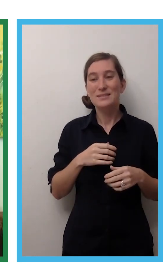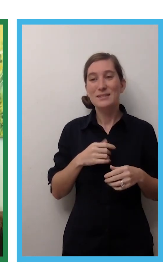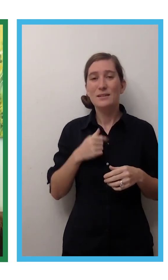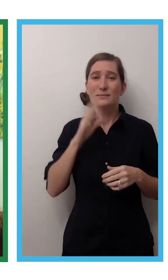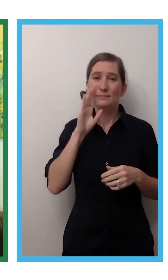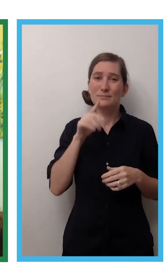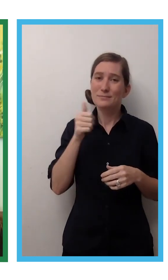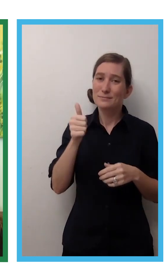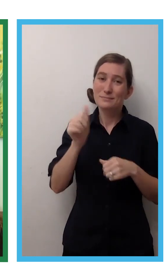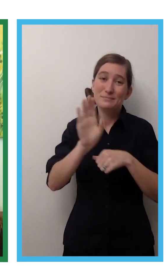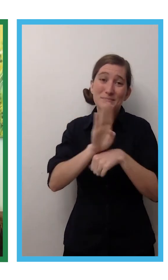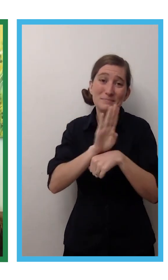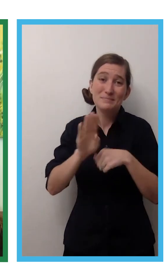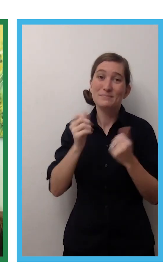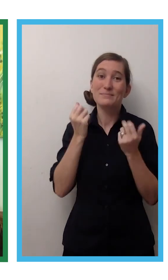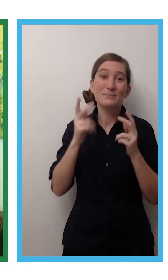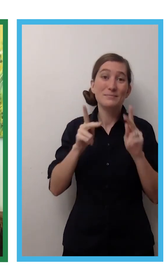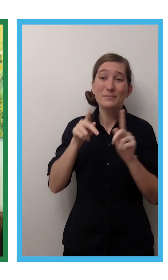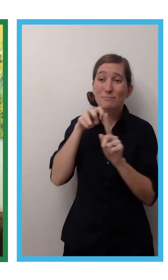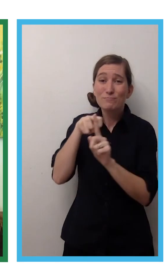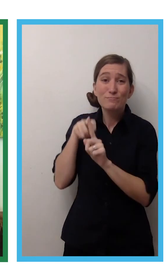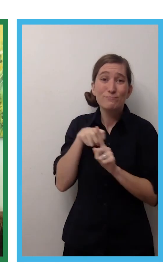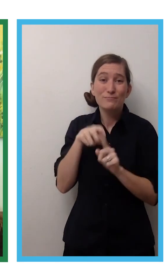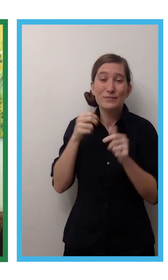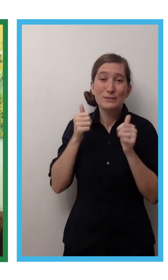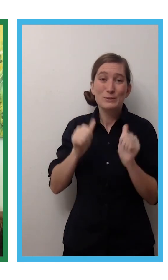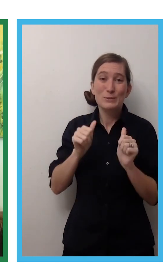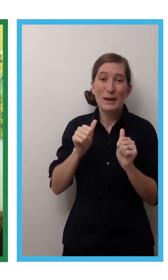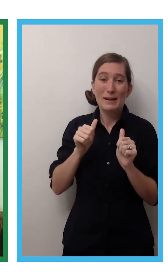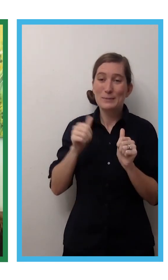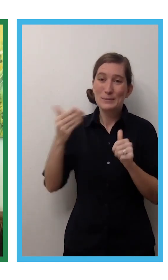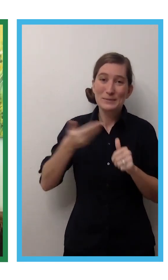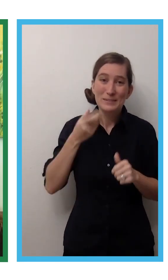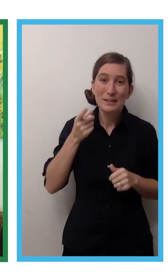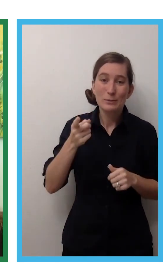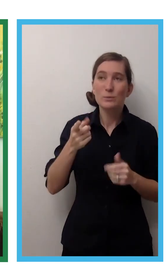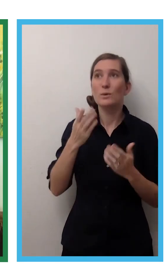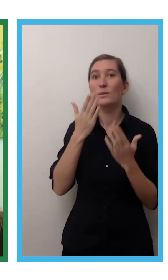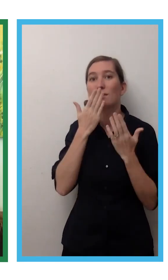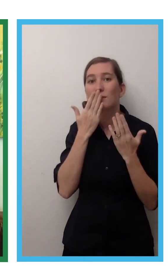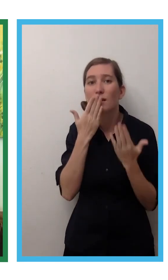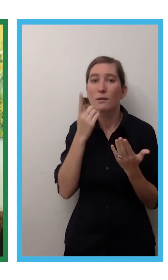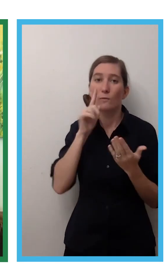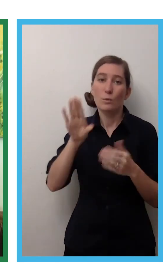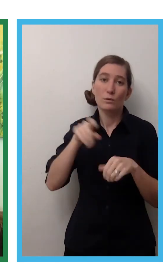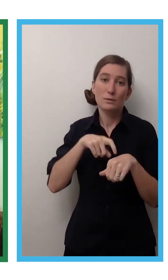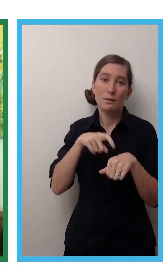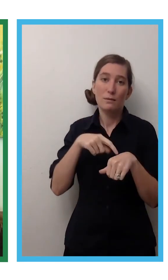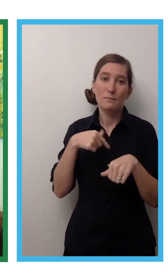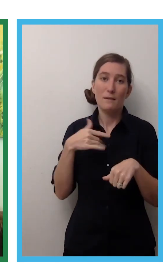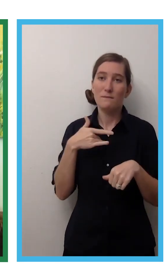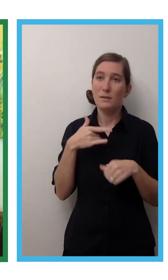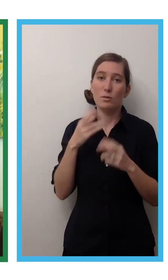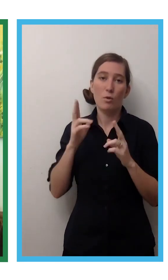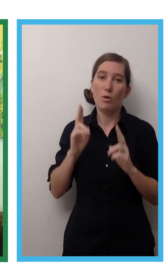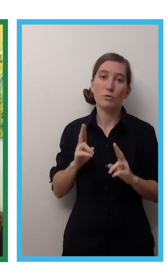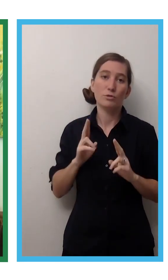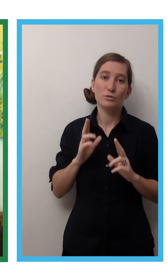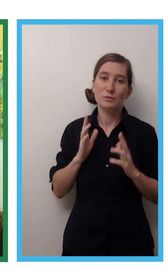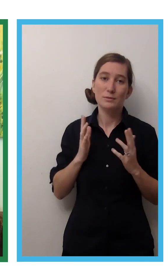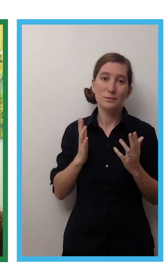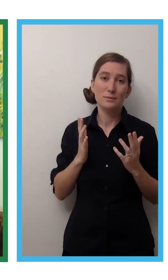sought after. So I just think that the fact that you came on, I'm honored that you came on to our IWSCC